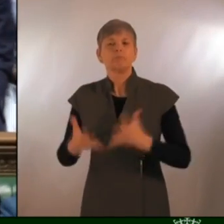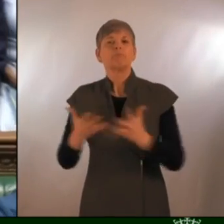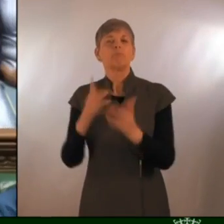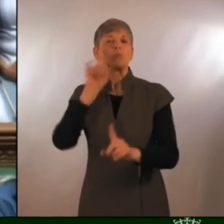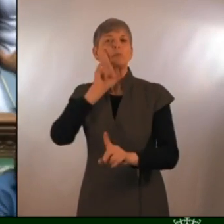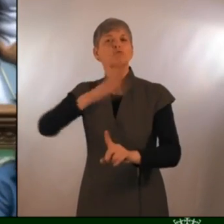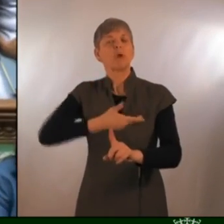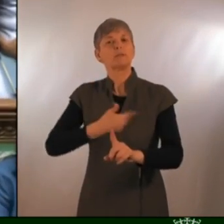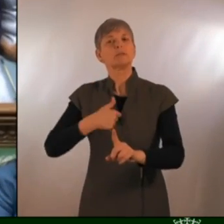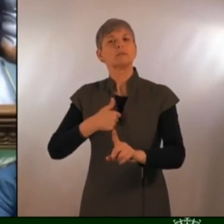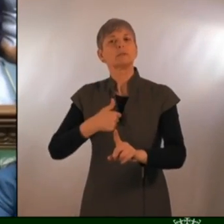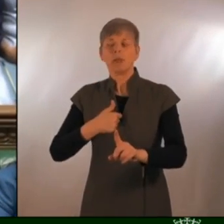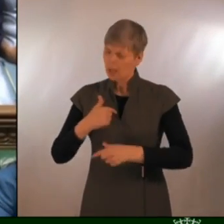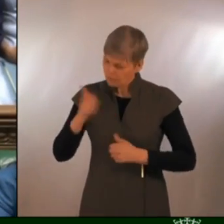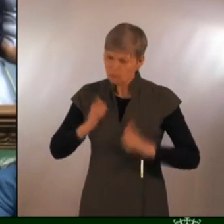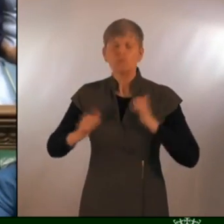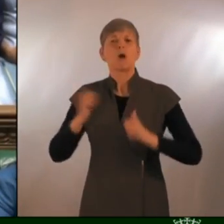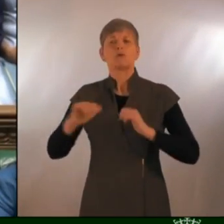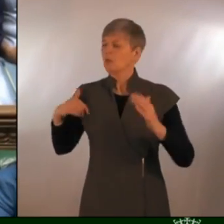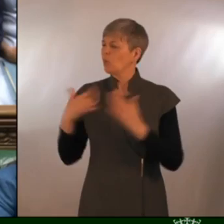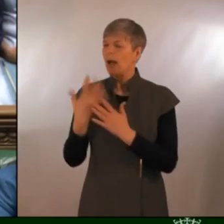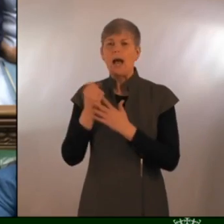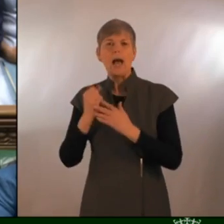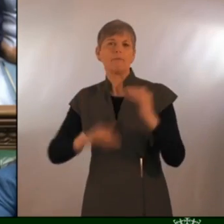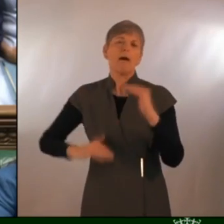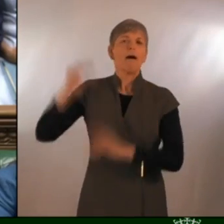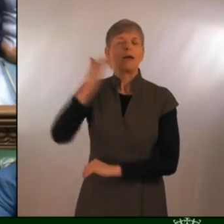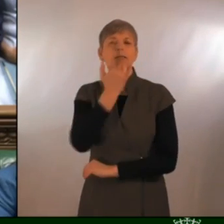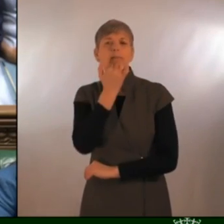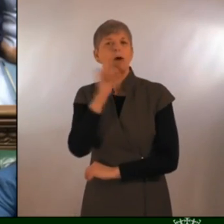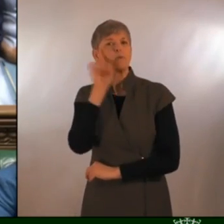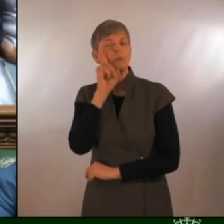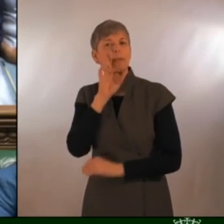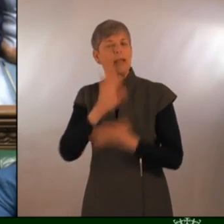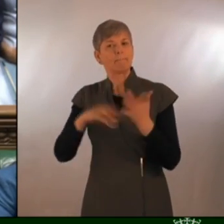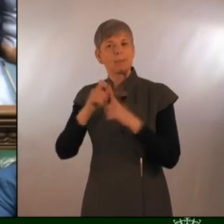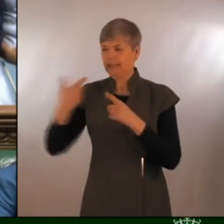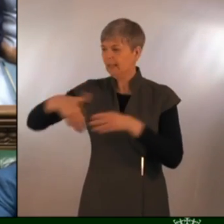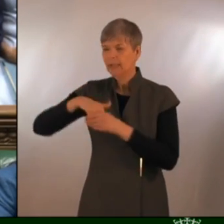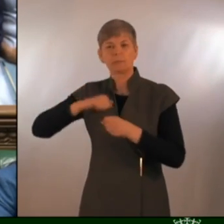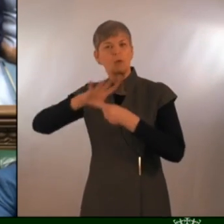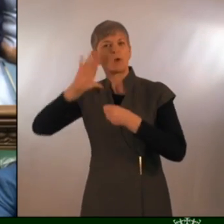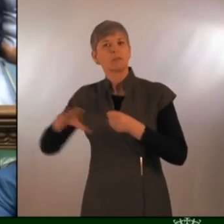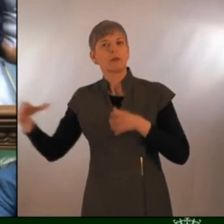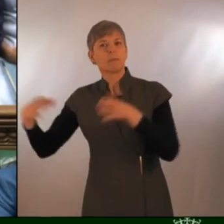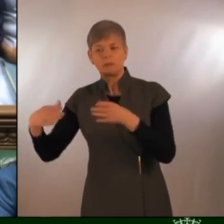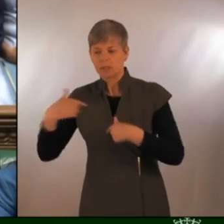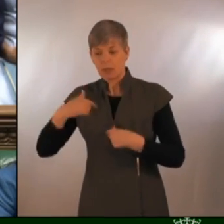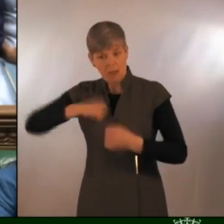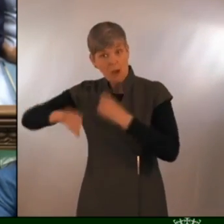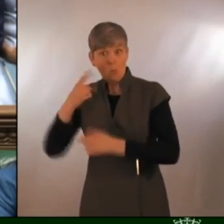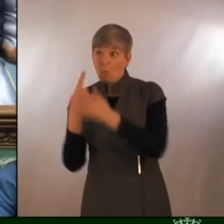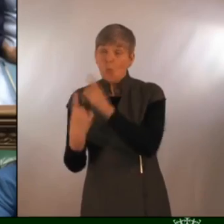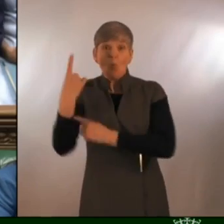women. I'm proud that we have a record number of female MPs in our party today. I'm proud that this is the only party that has produced